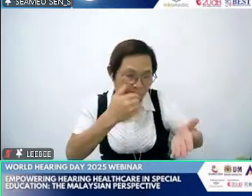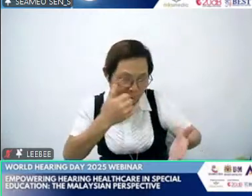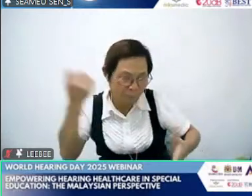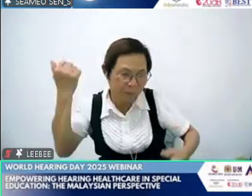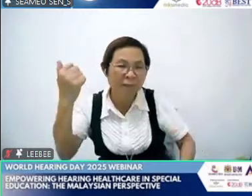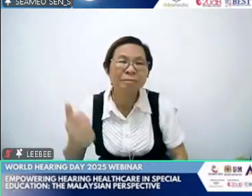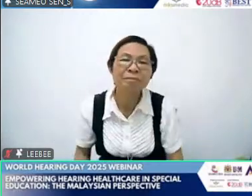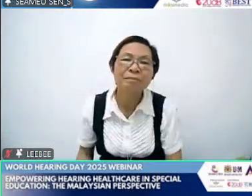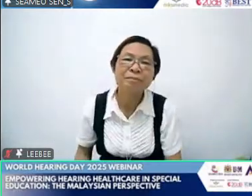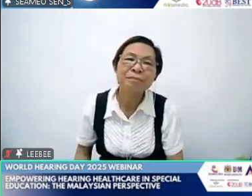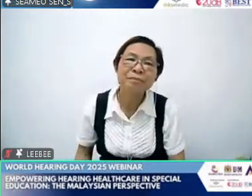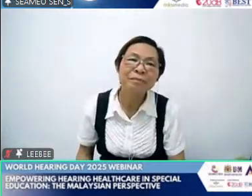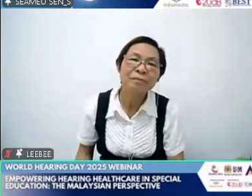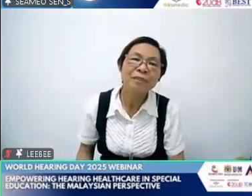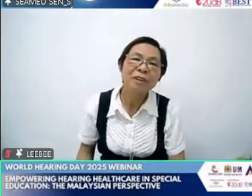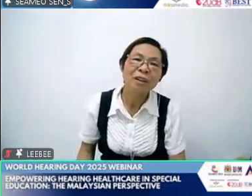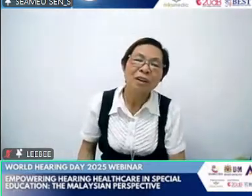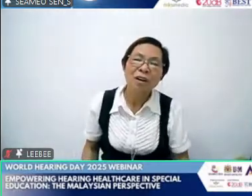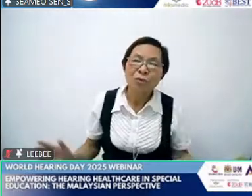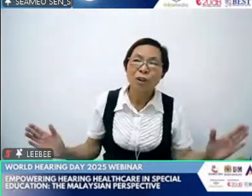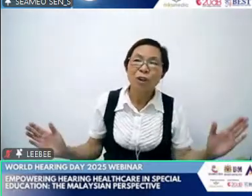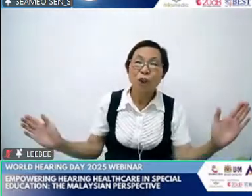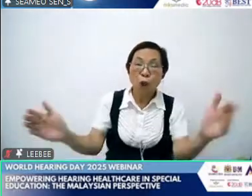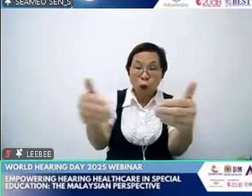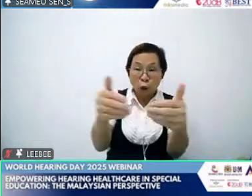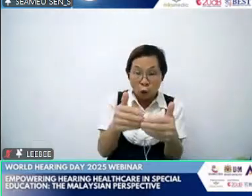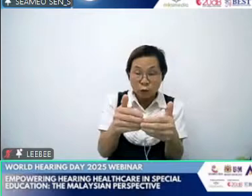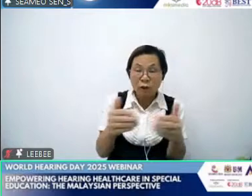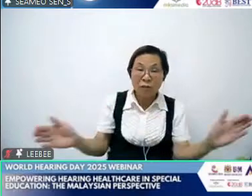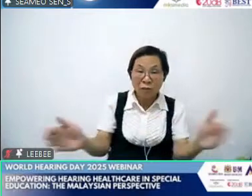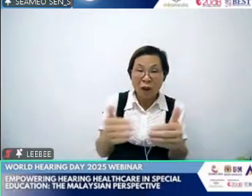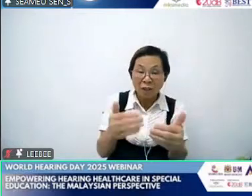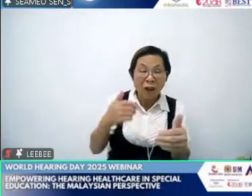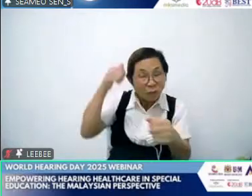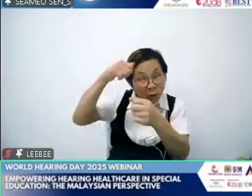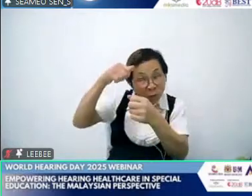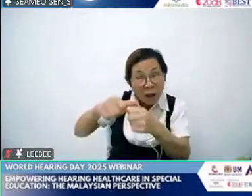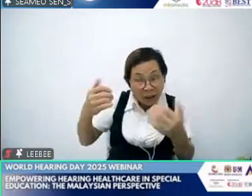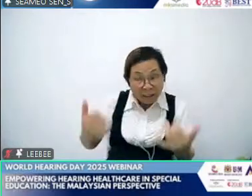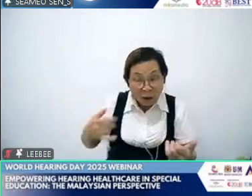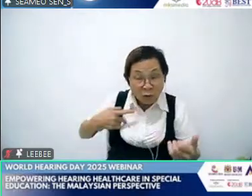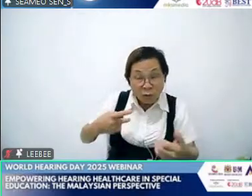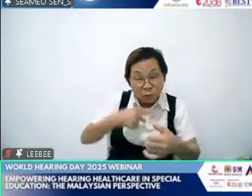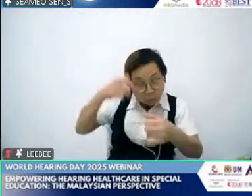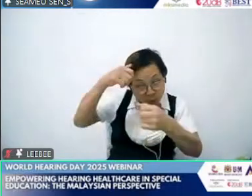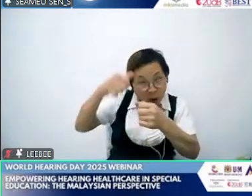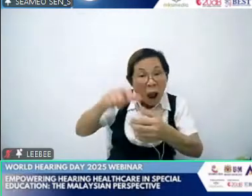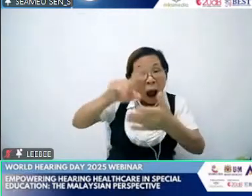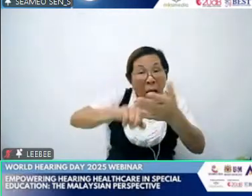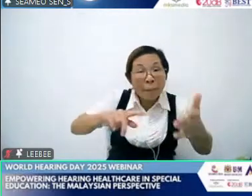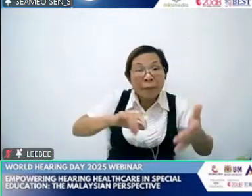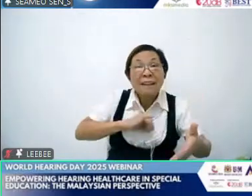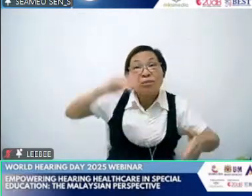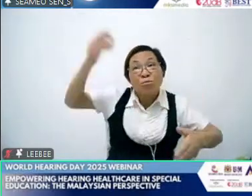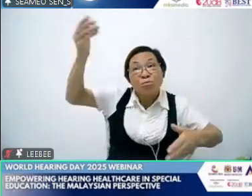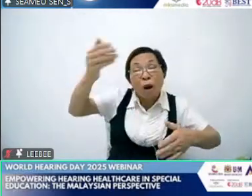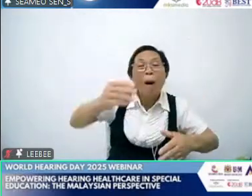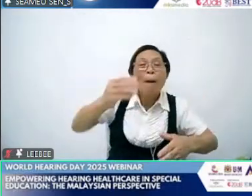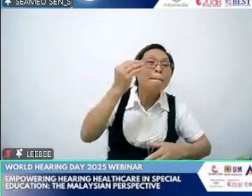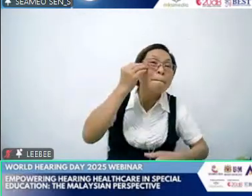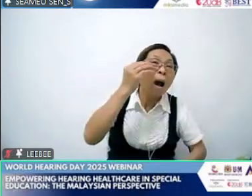So as we wrap up, let's reflect on what we have covered. The